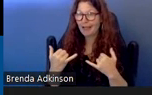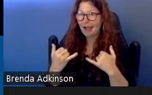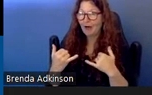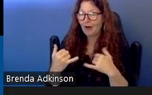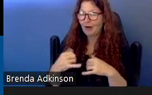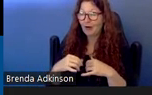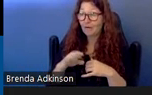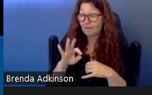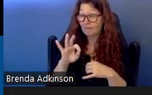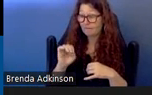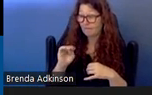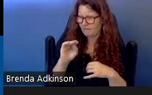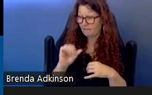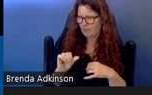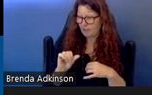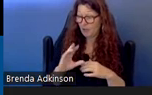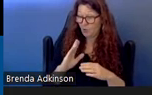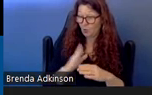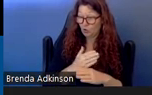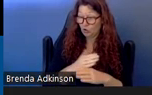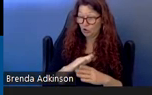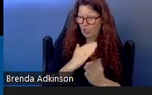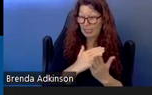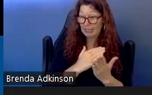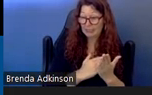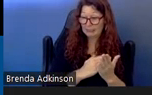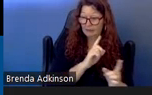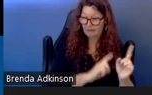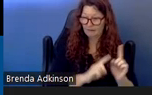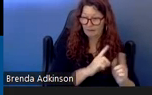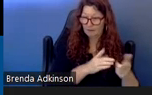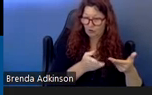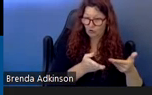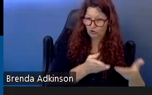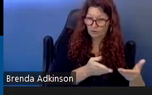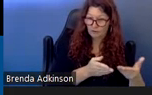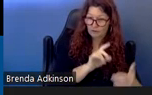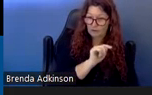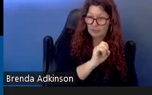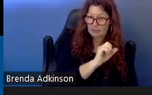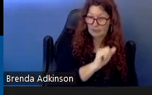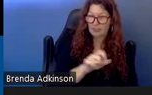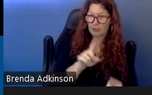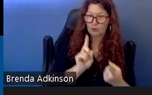FEMA share a list of people serviced by TSA to the SLTT?